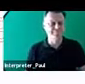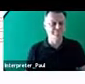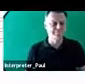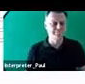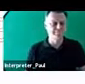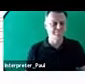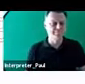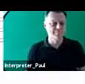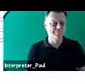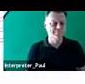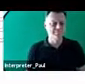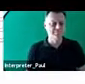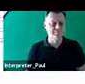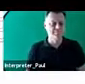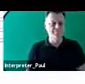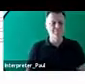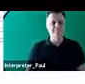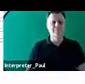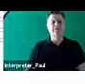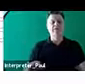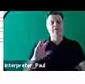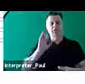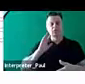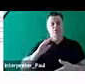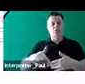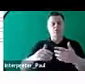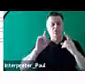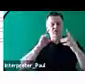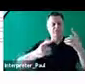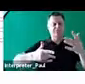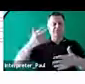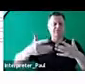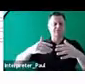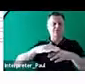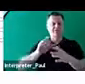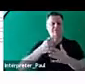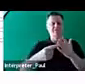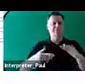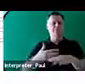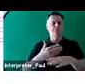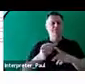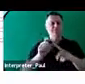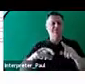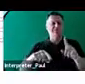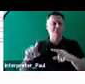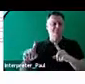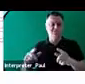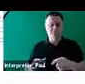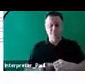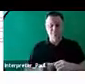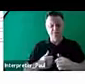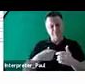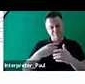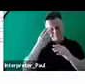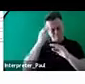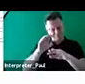But before I move on to look at the stats around disability employment, I just wanted to remind ourselves